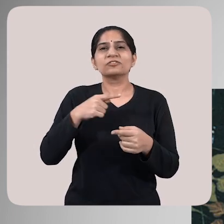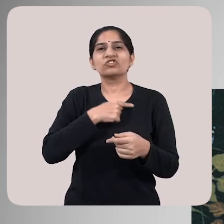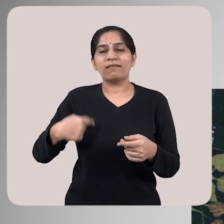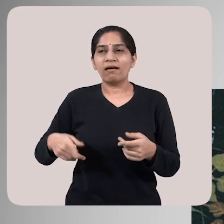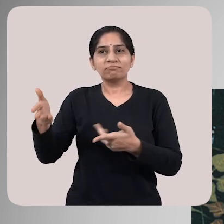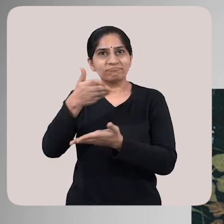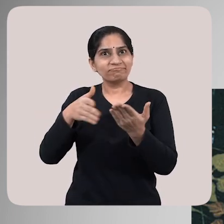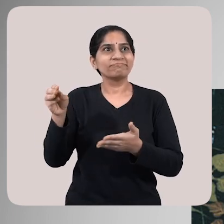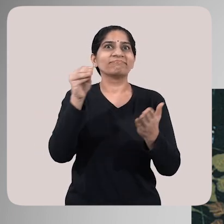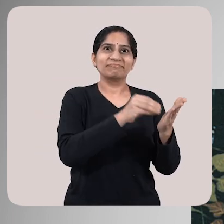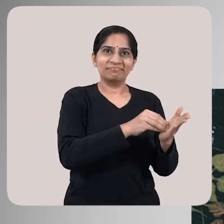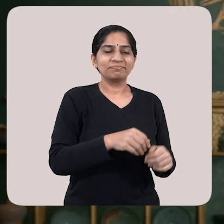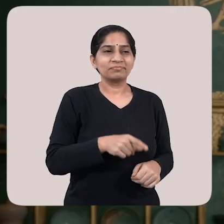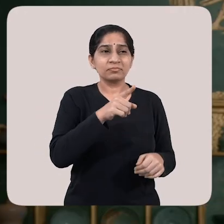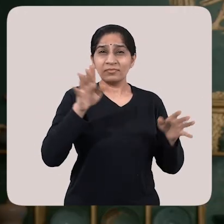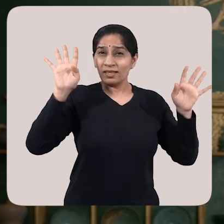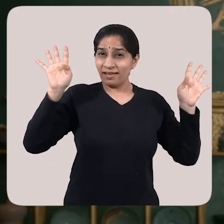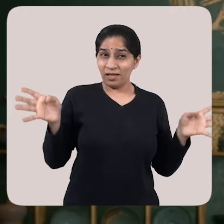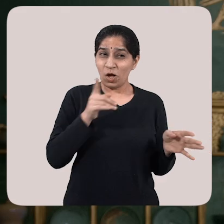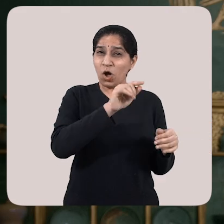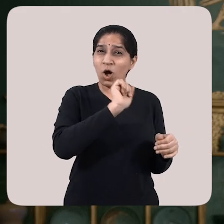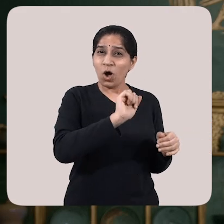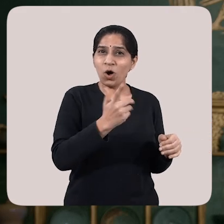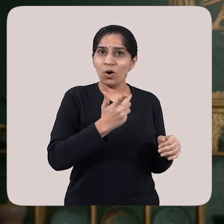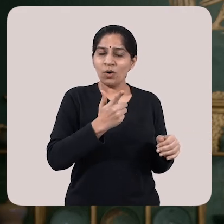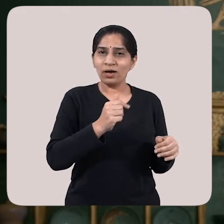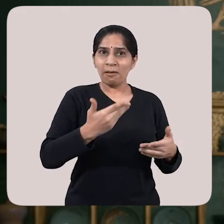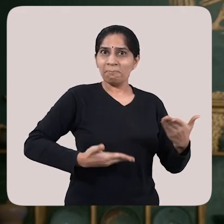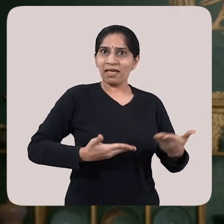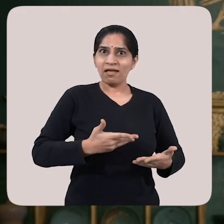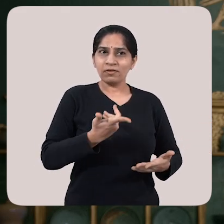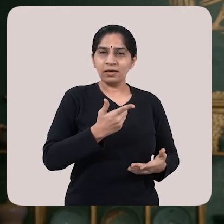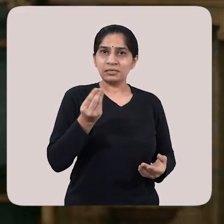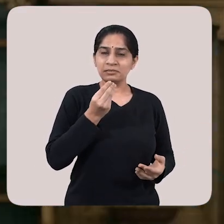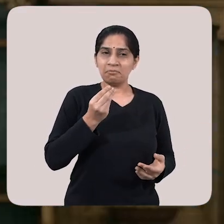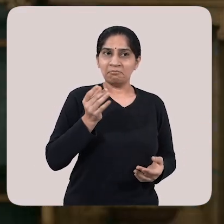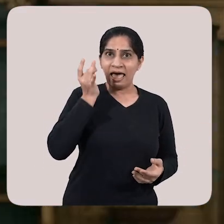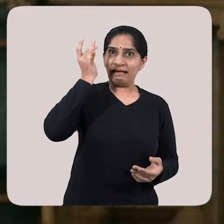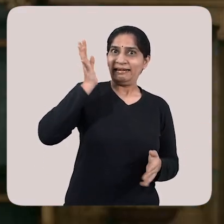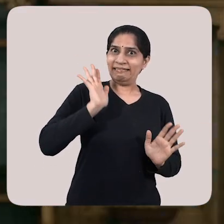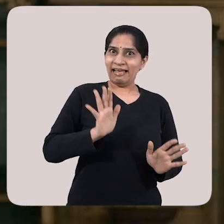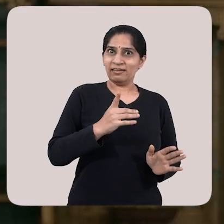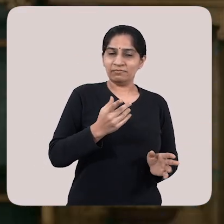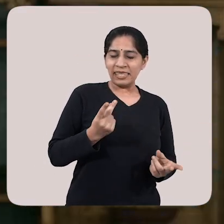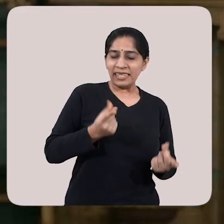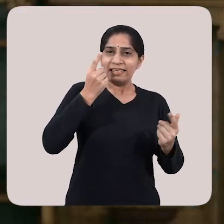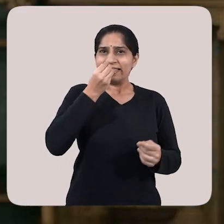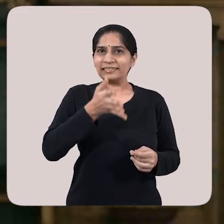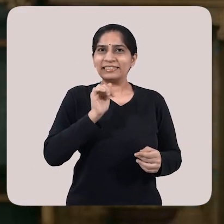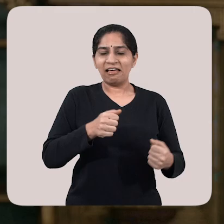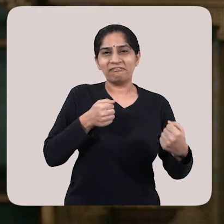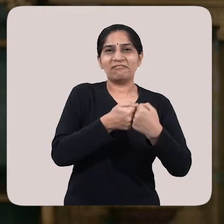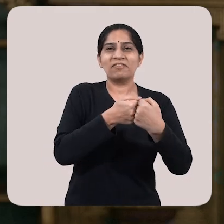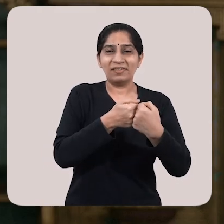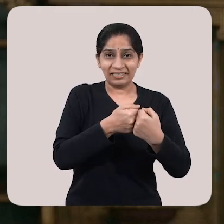Middle East, and China. With its showy display and pugnacious personality, the bird took on particular connotations